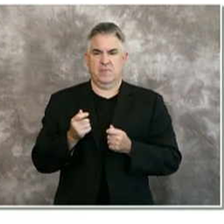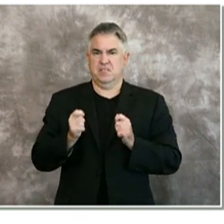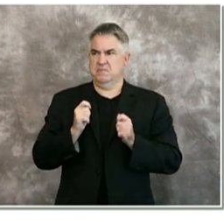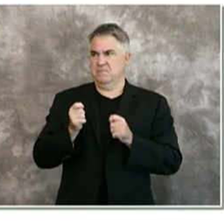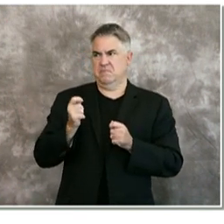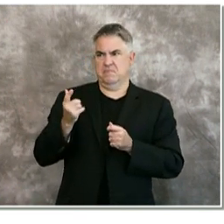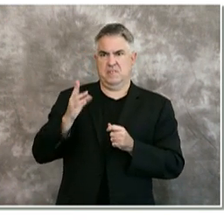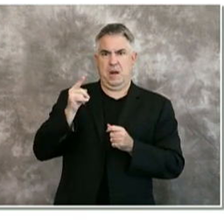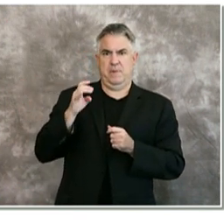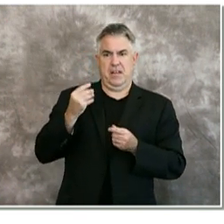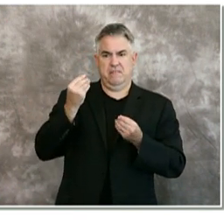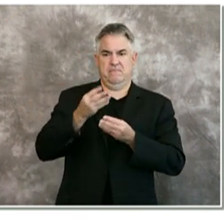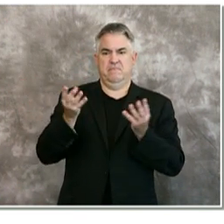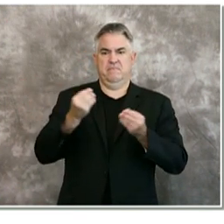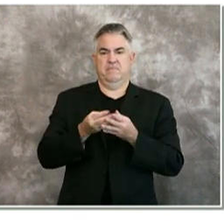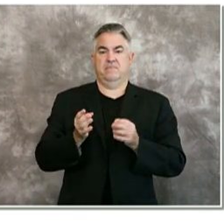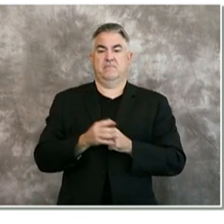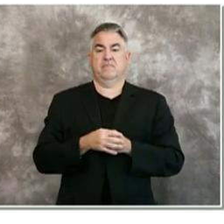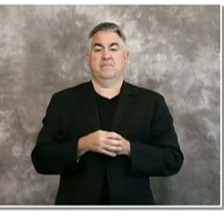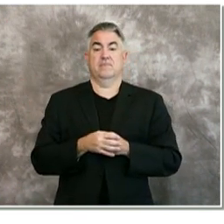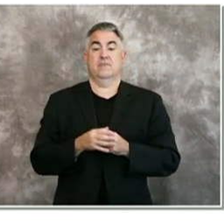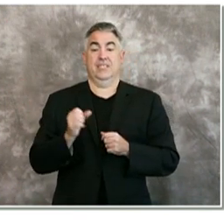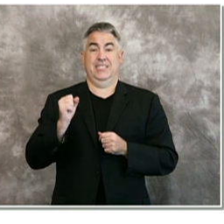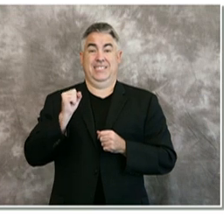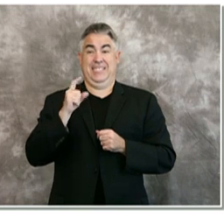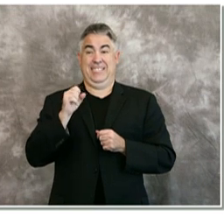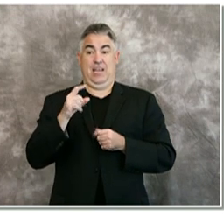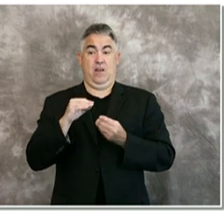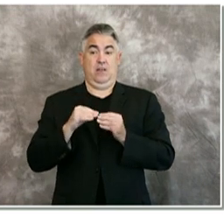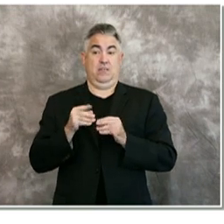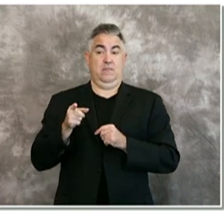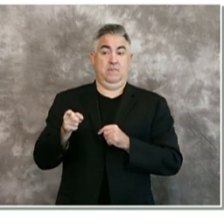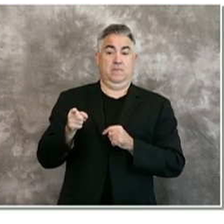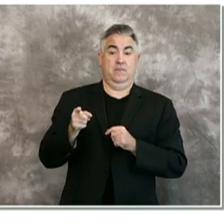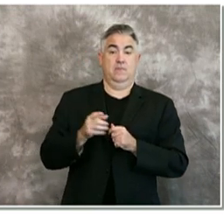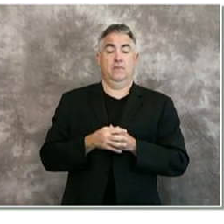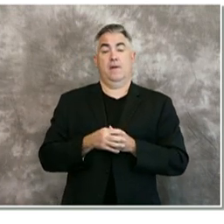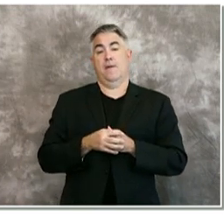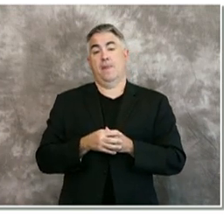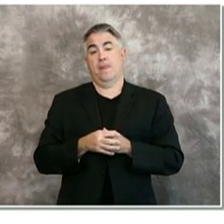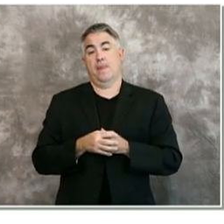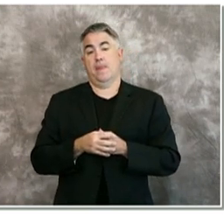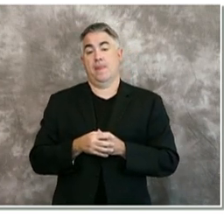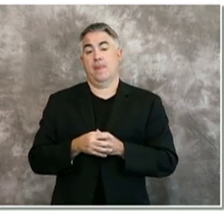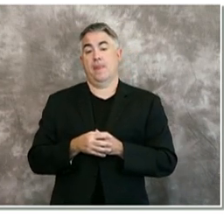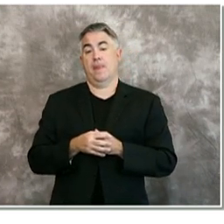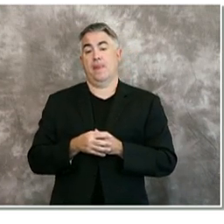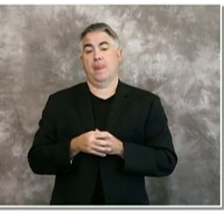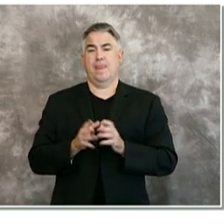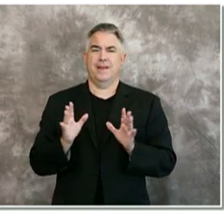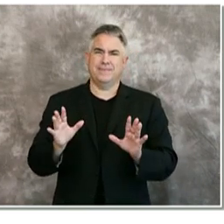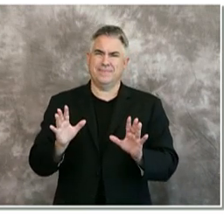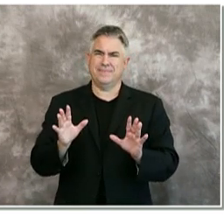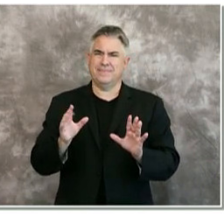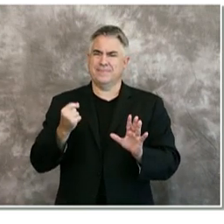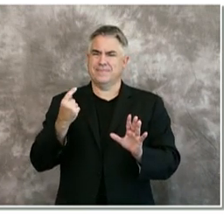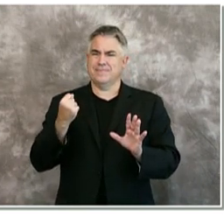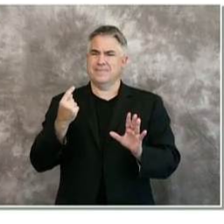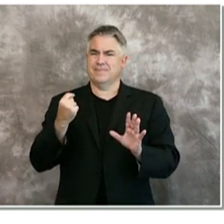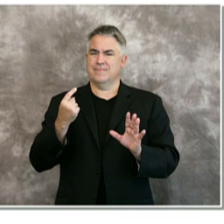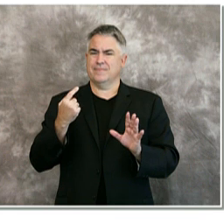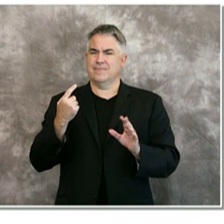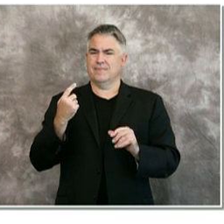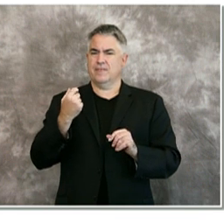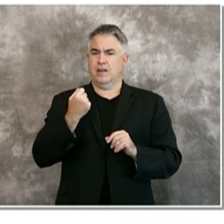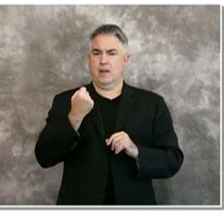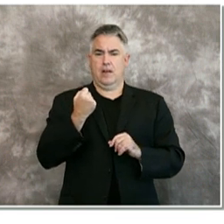focus today on our San Diego County statistics reported at it's actually through